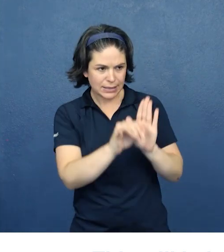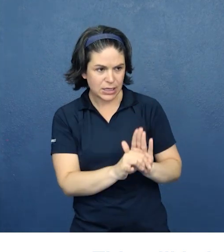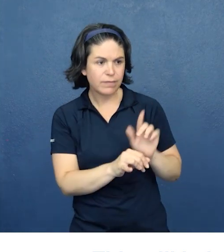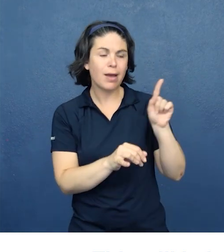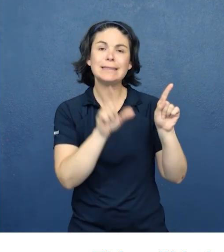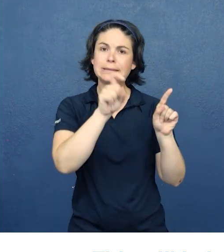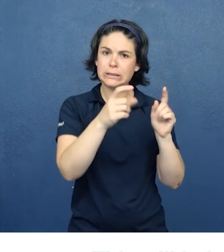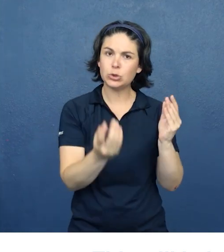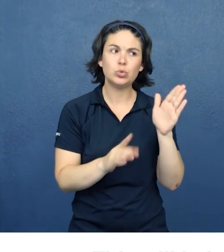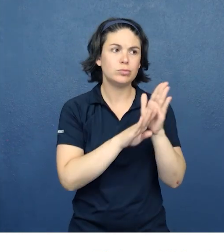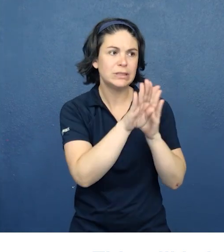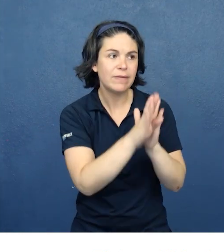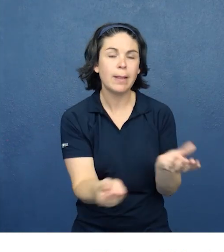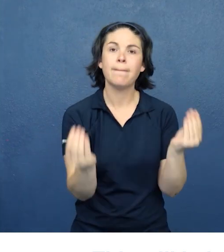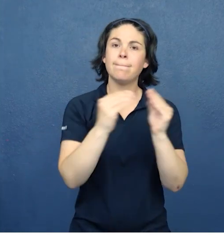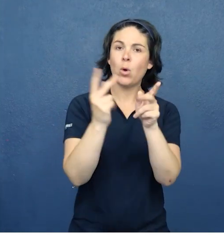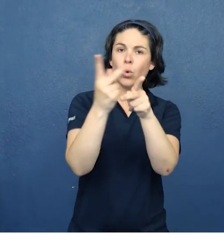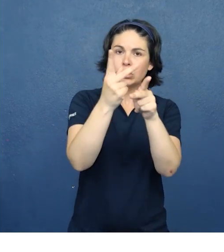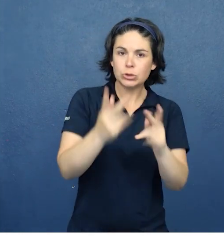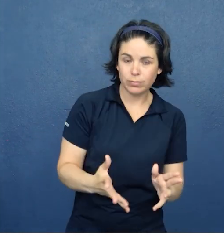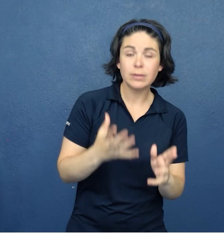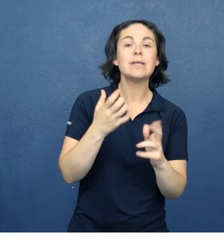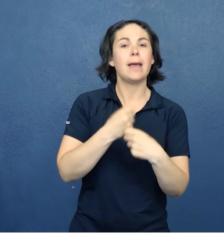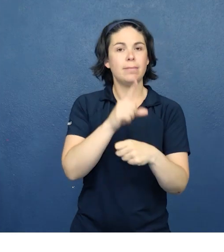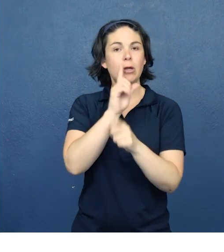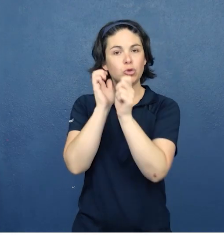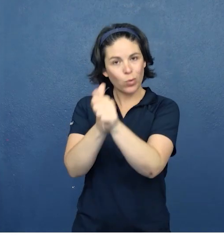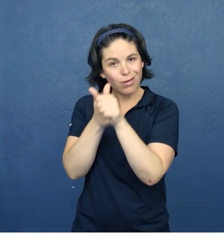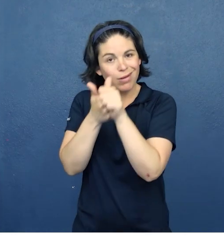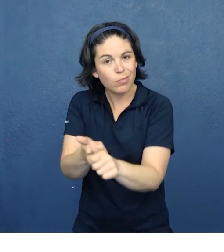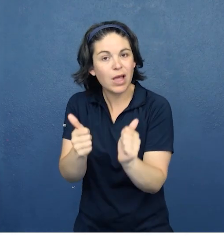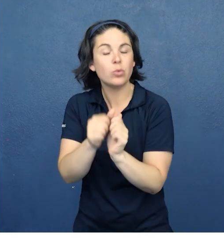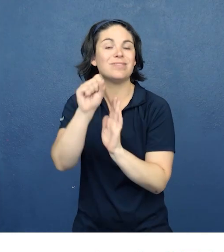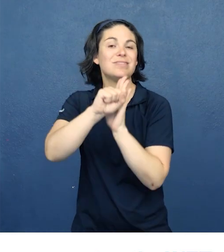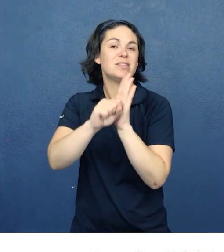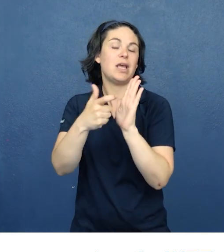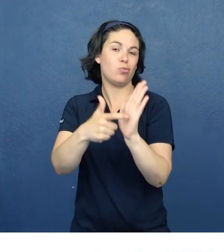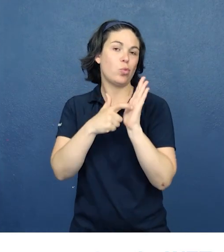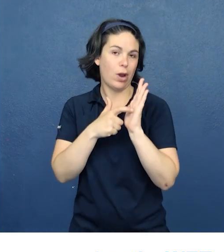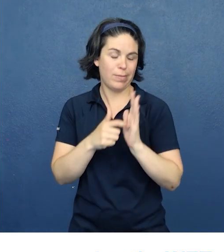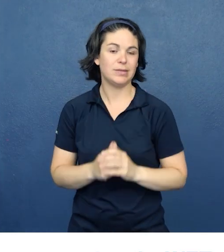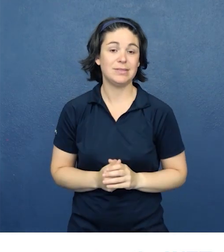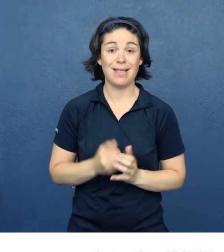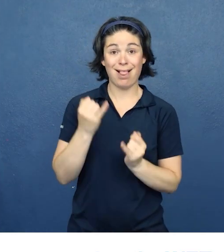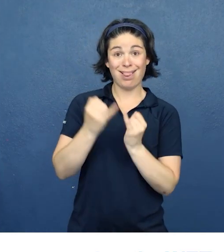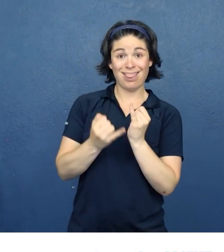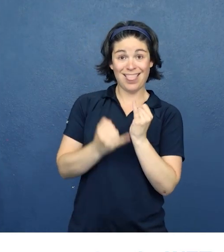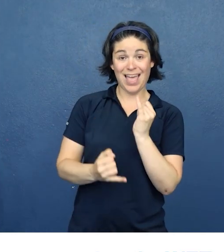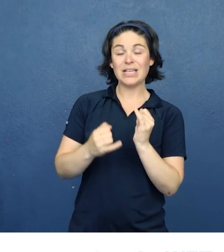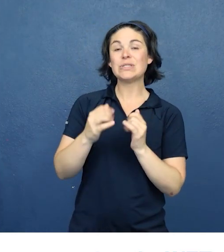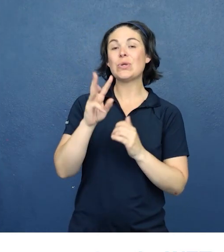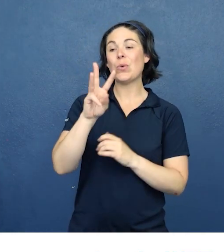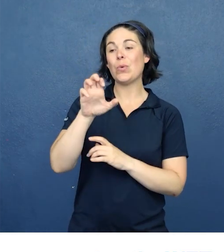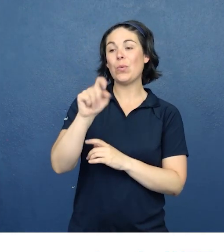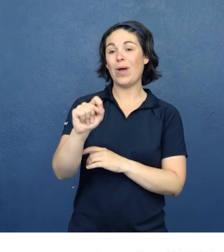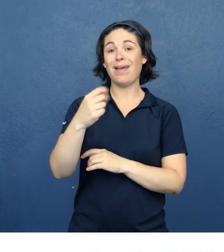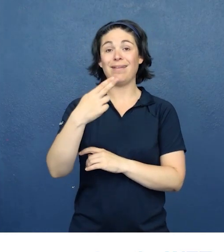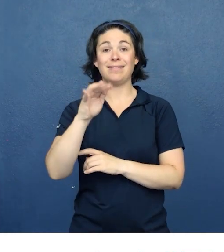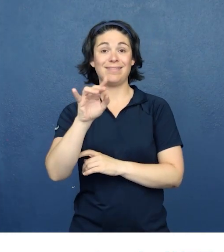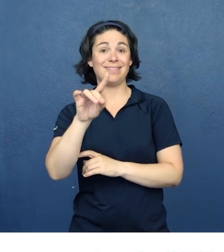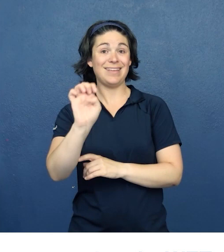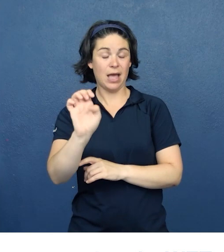a greater need to develop more and ensure compliance with state regulations. Lastly, WET guides our